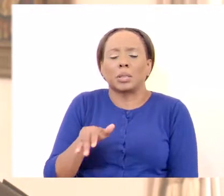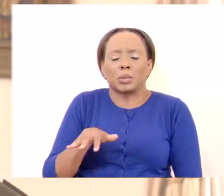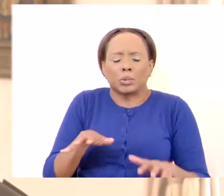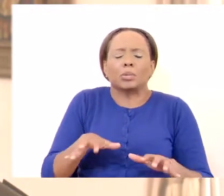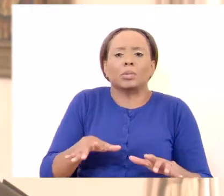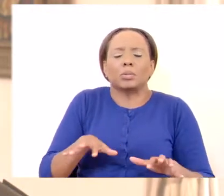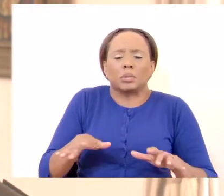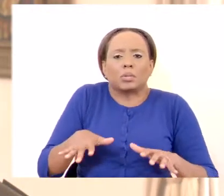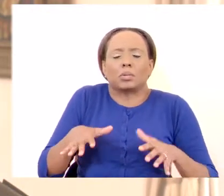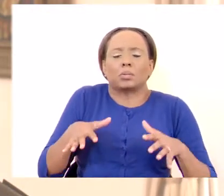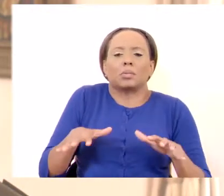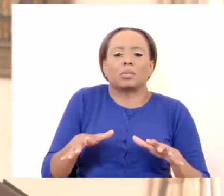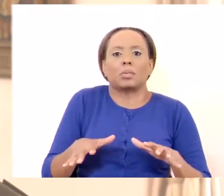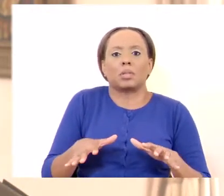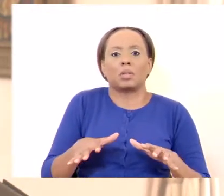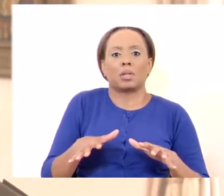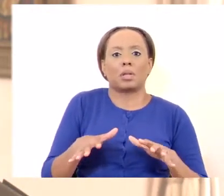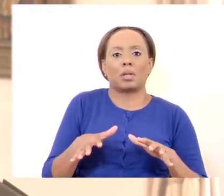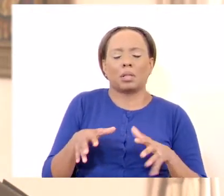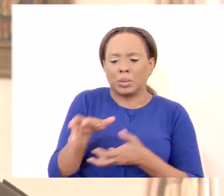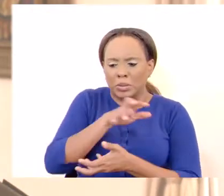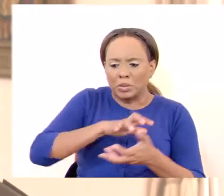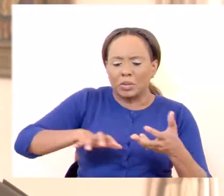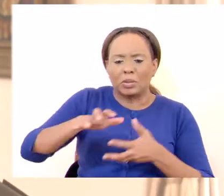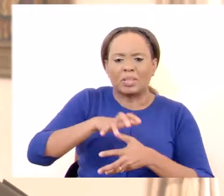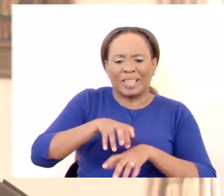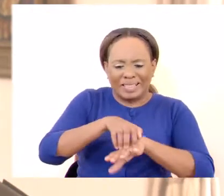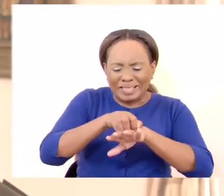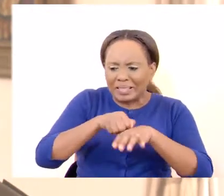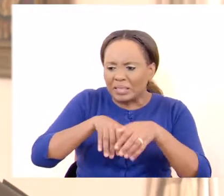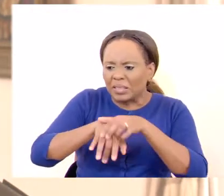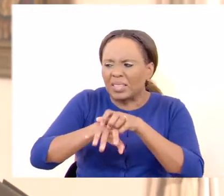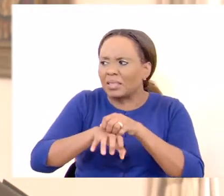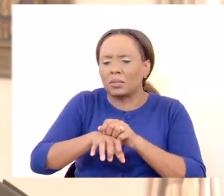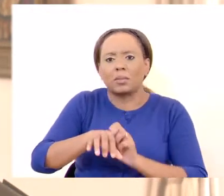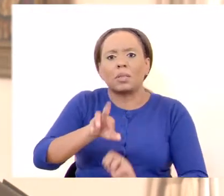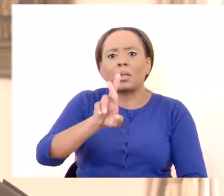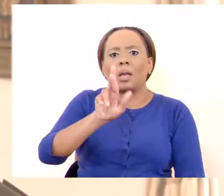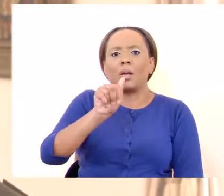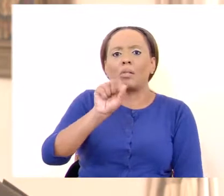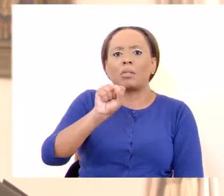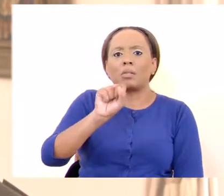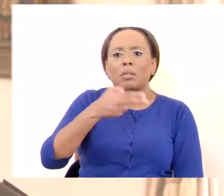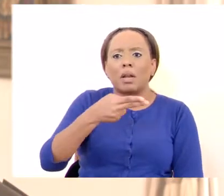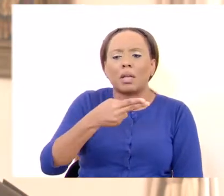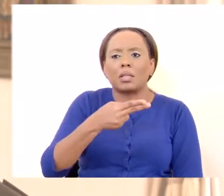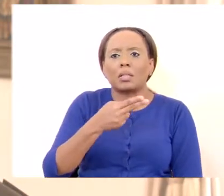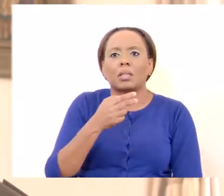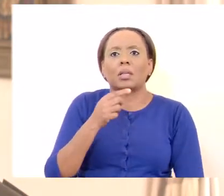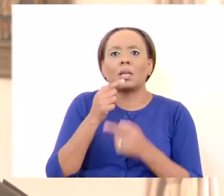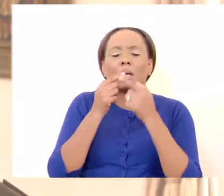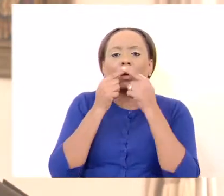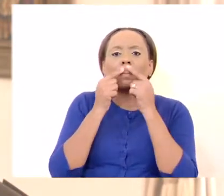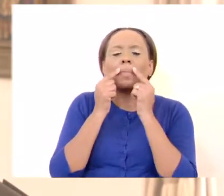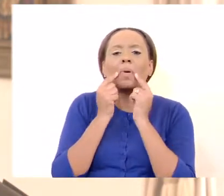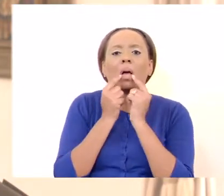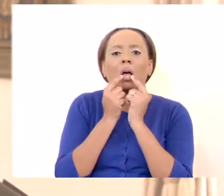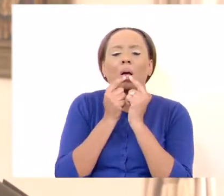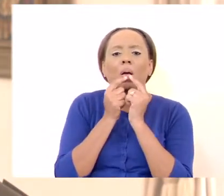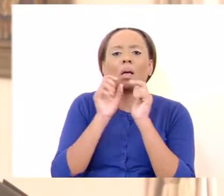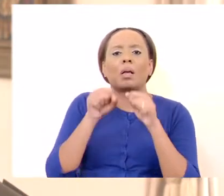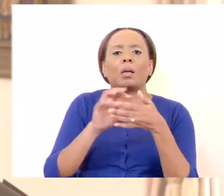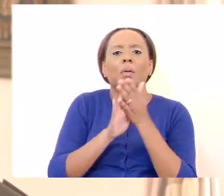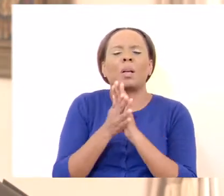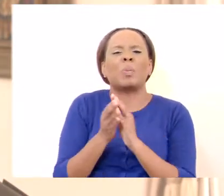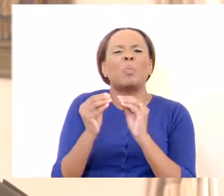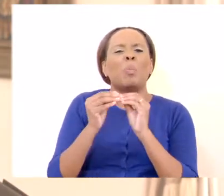is involved, there are rashes, or the eyes or the linings of the mouth can become very pink and cracked.